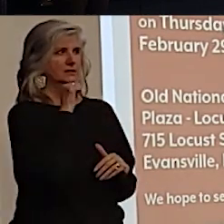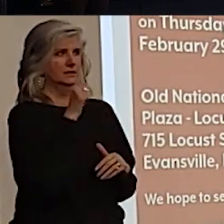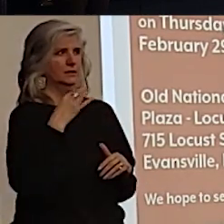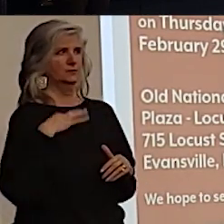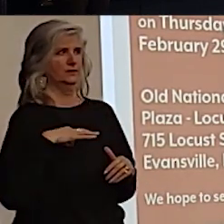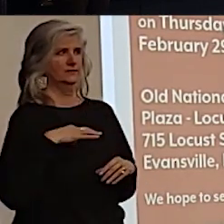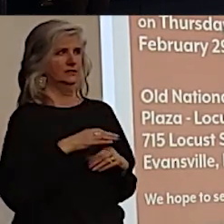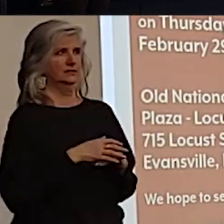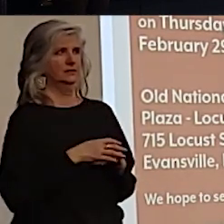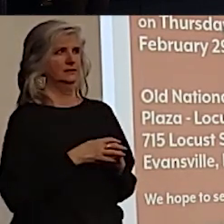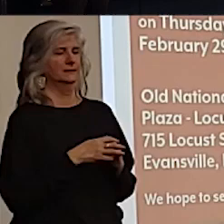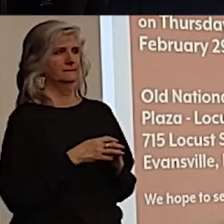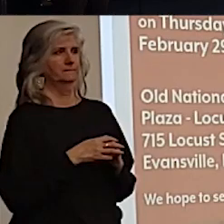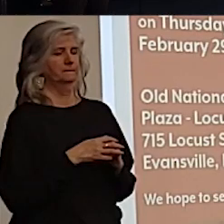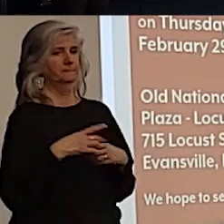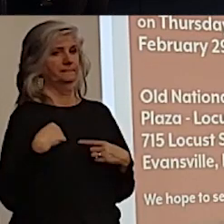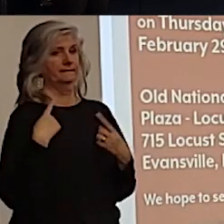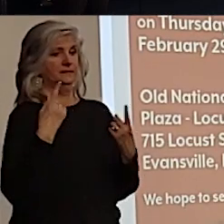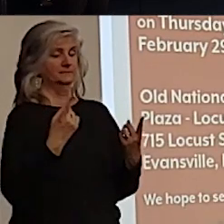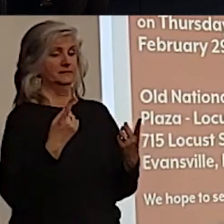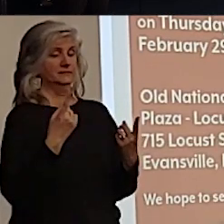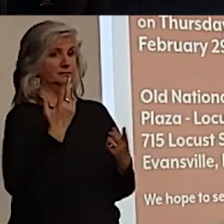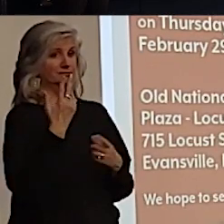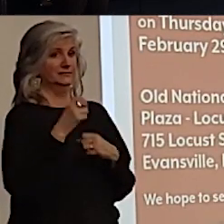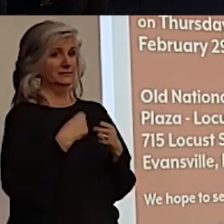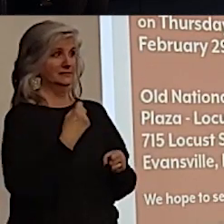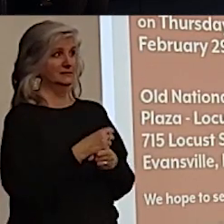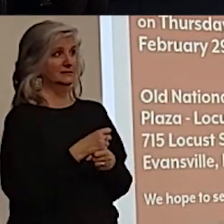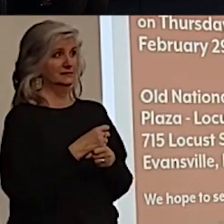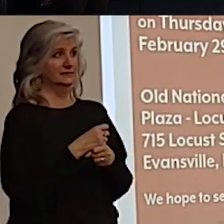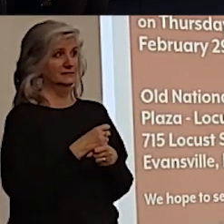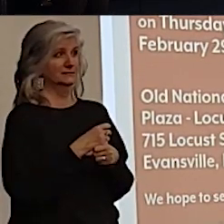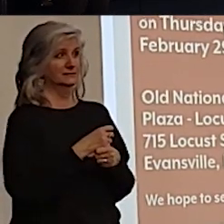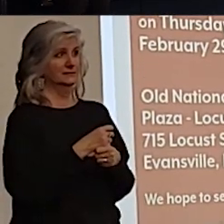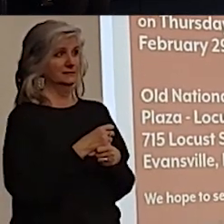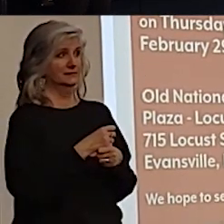nonprofit. And over the last 3 years,